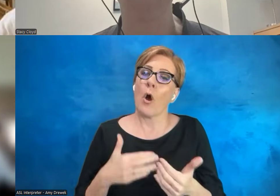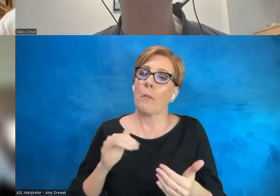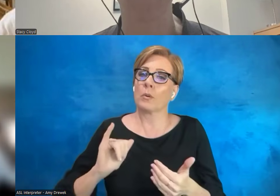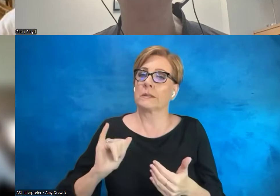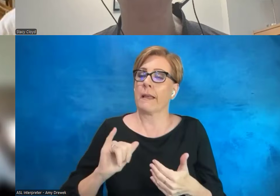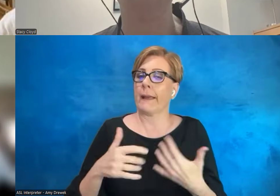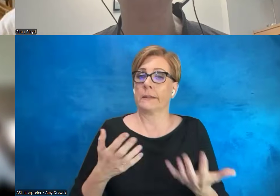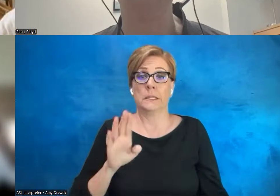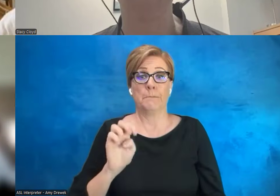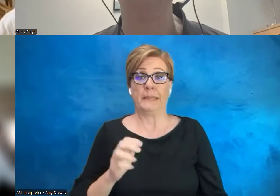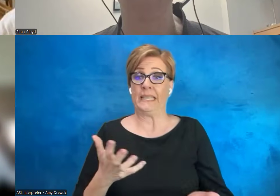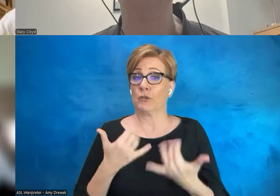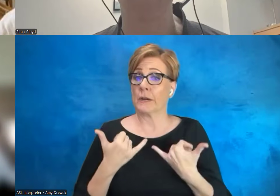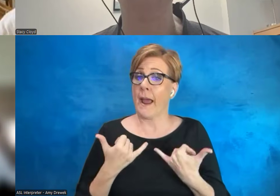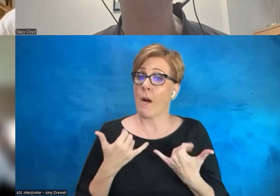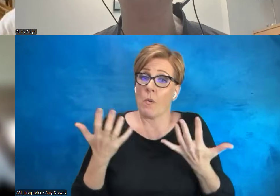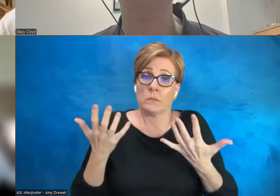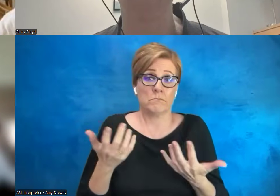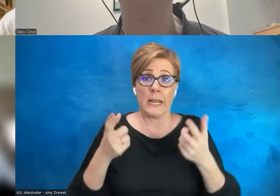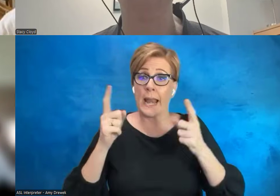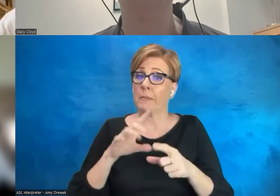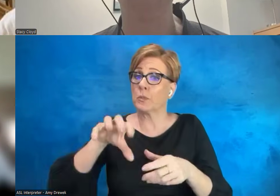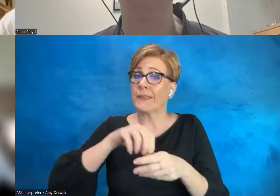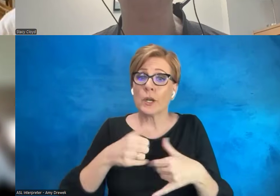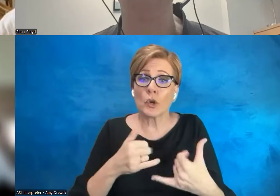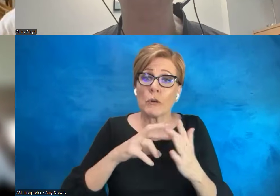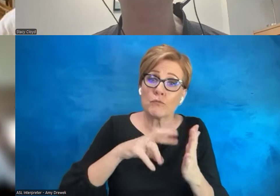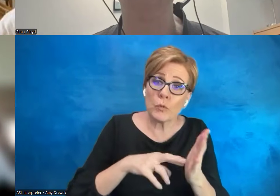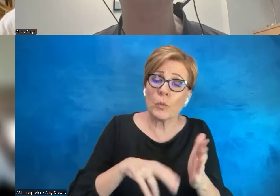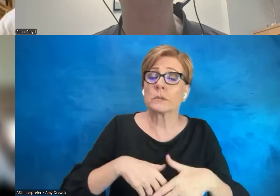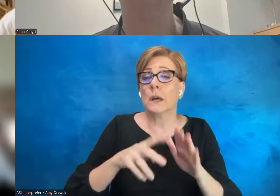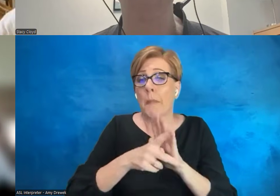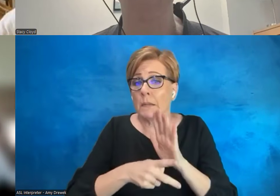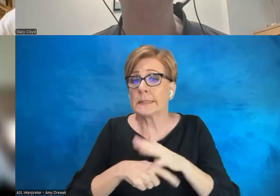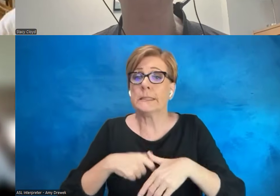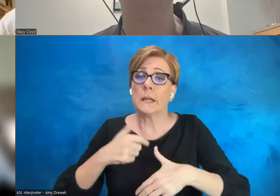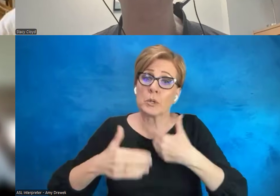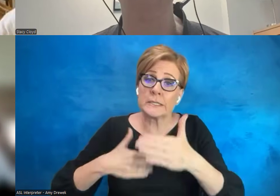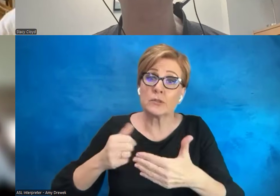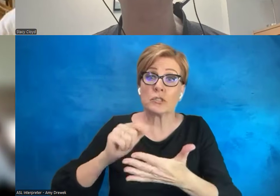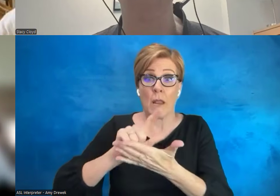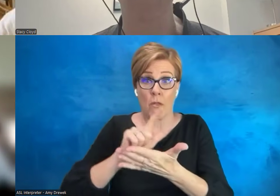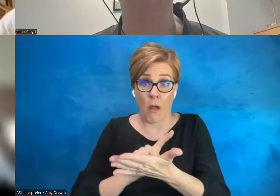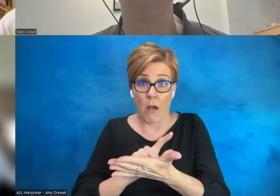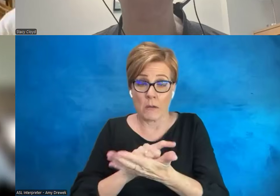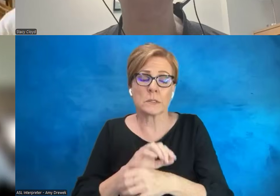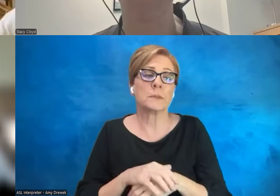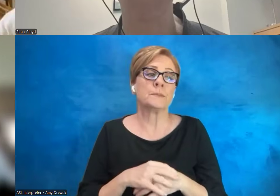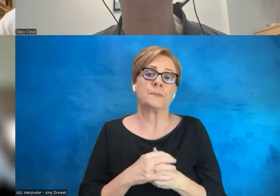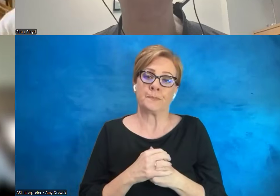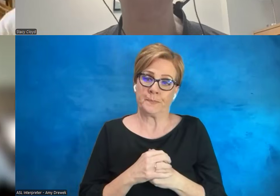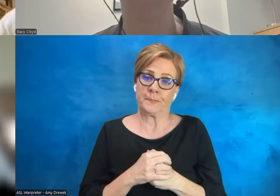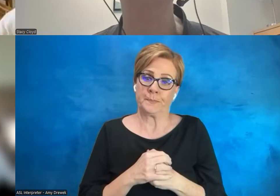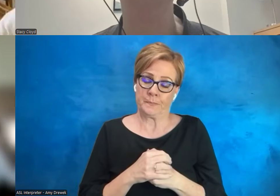It happens within the confines of current rules, regulations, policies, procedures, and laws. And it's distinct from the advocacy